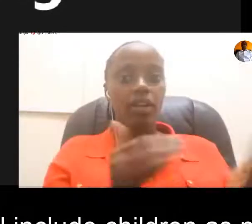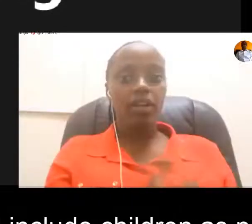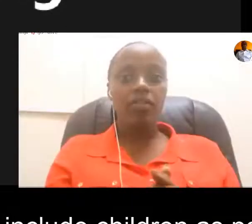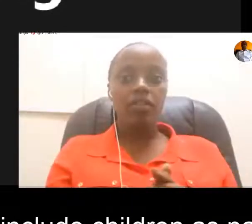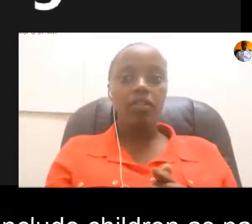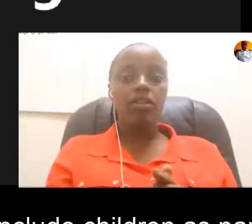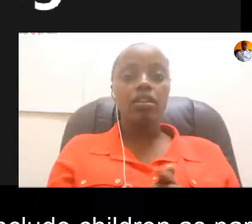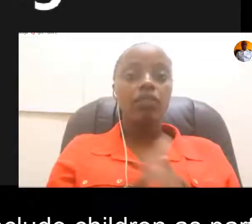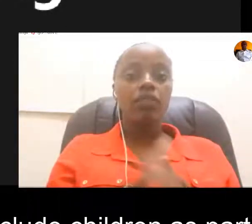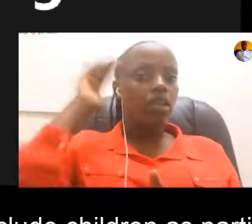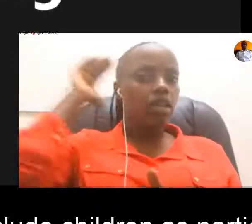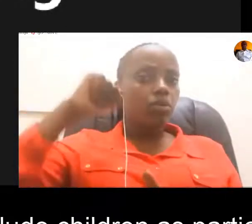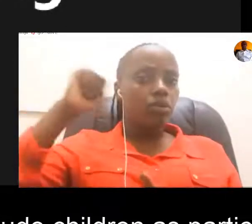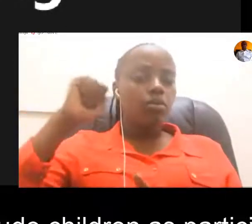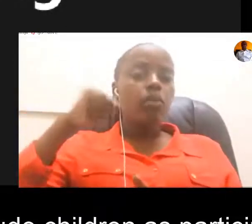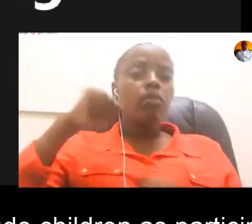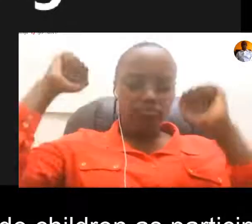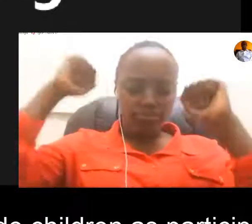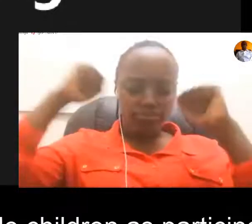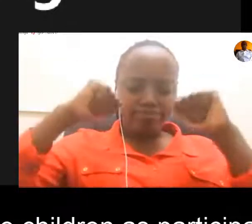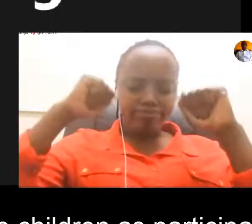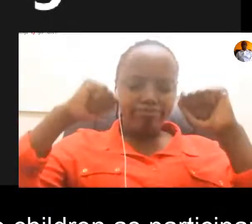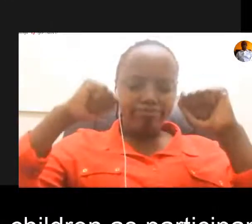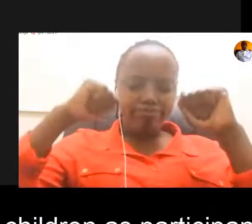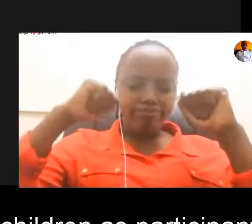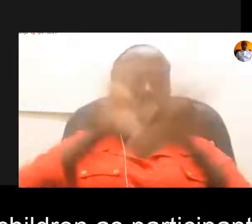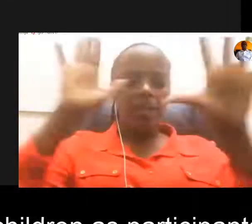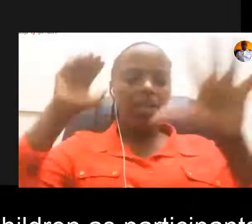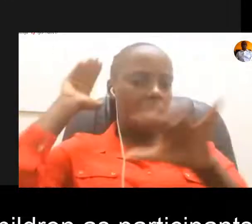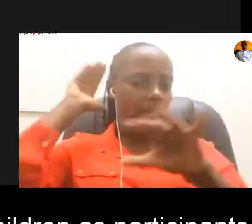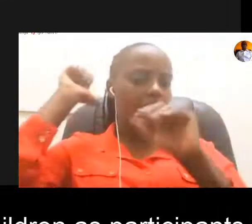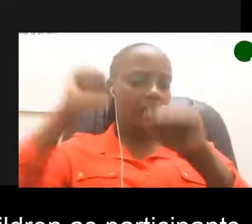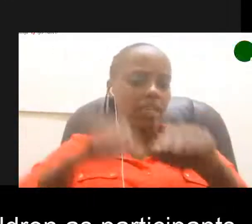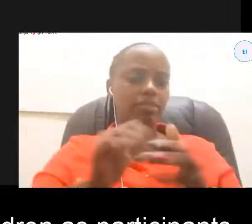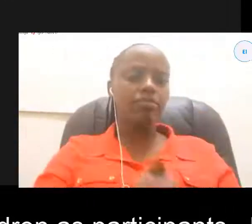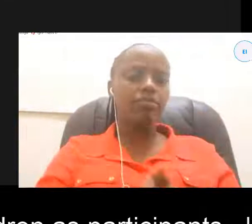me? Yes, we can hear you clearly. Okay.